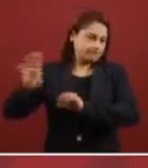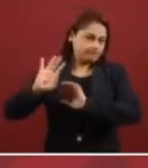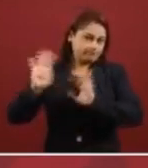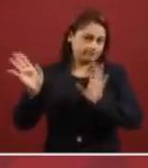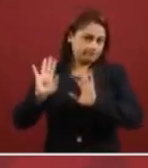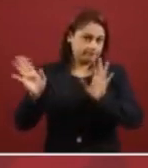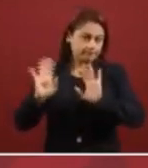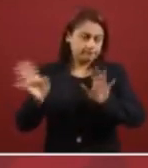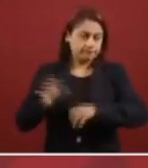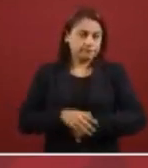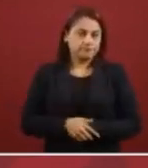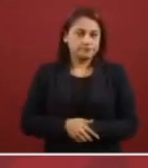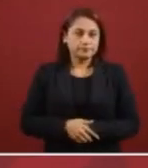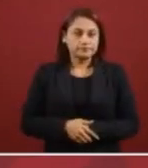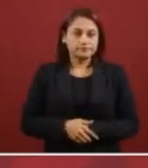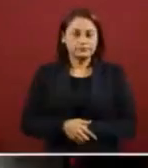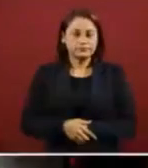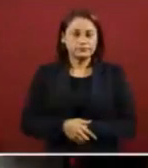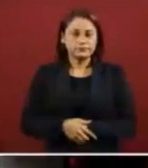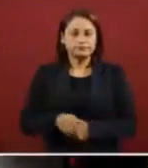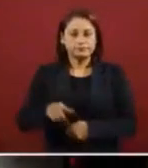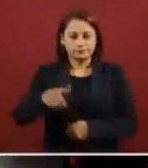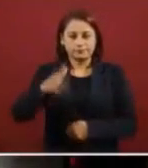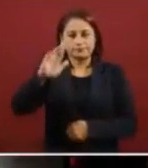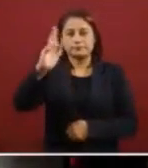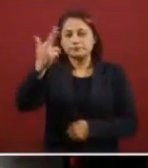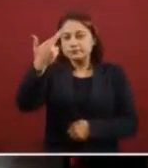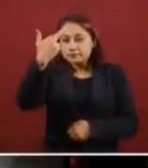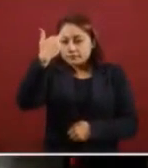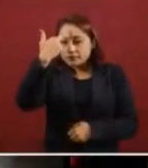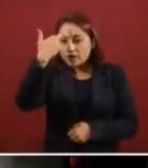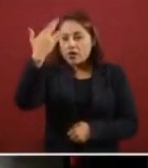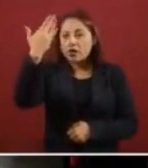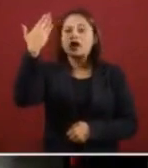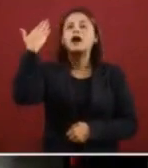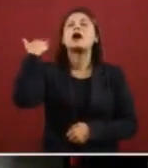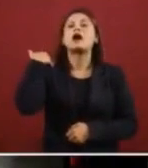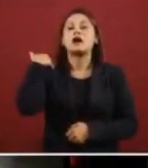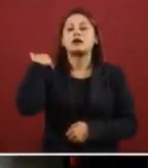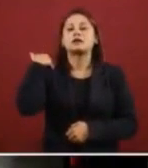Ya ven cómo eran. You see how they used to be so demanding.